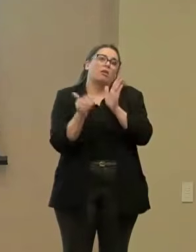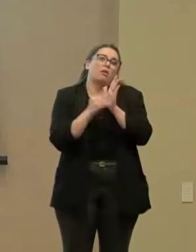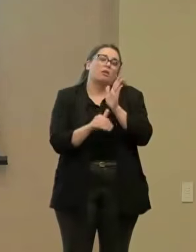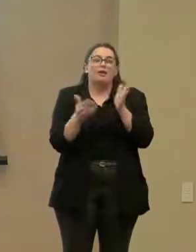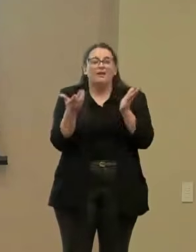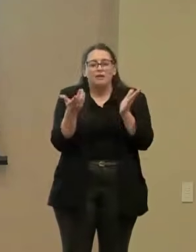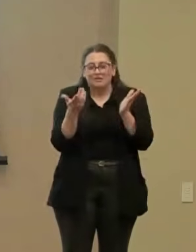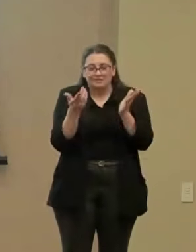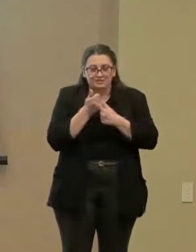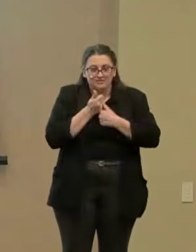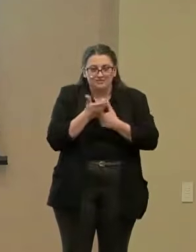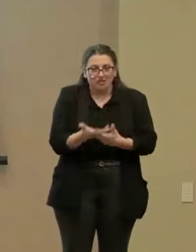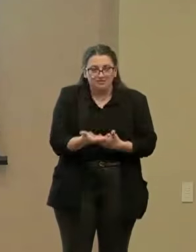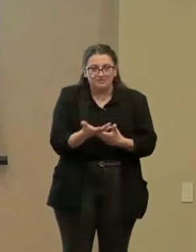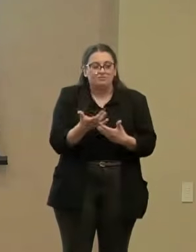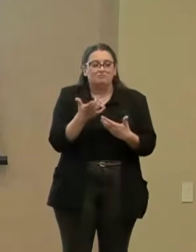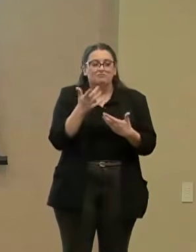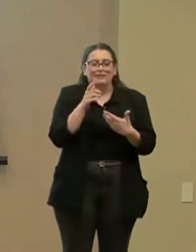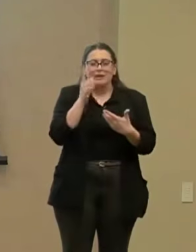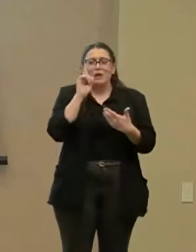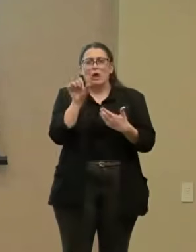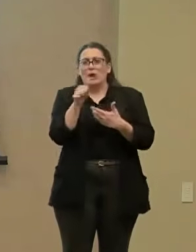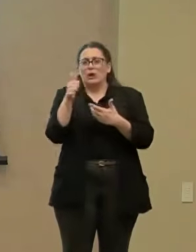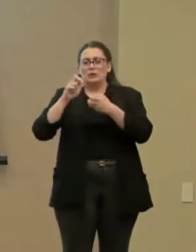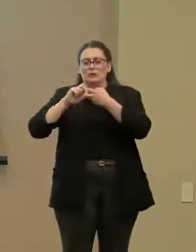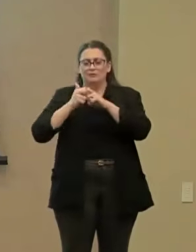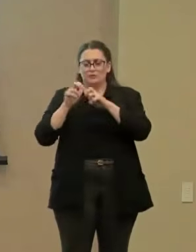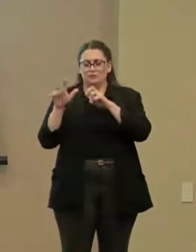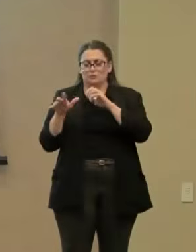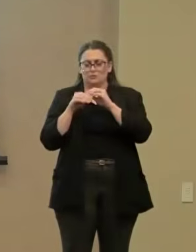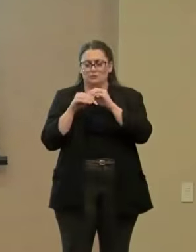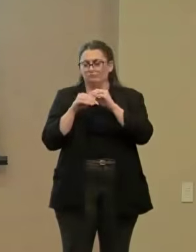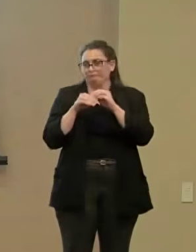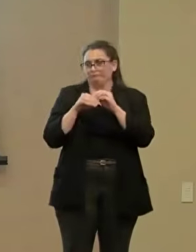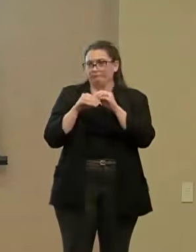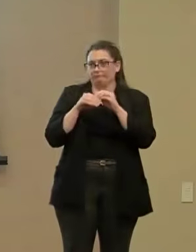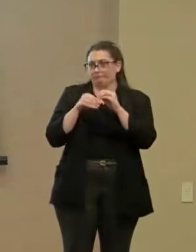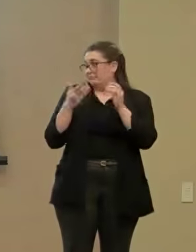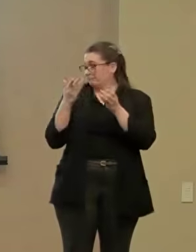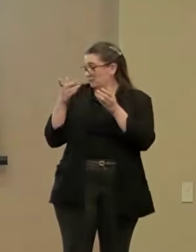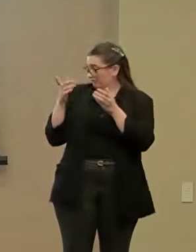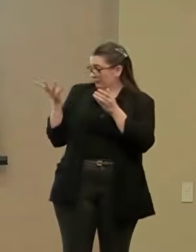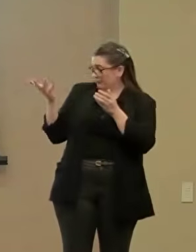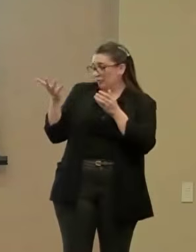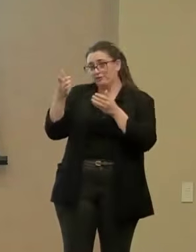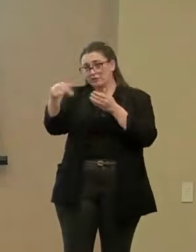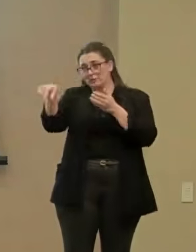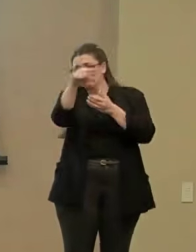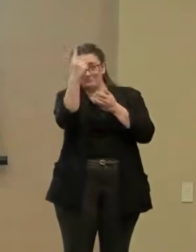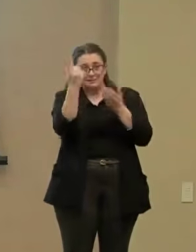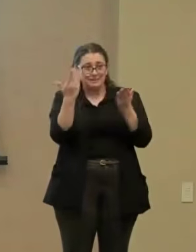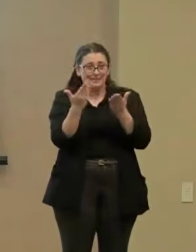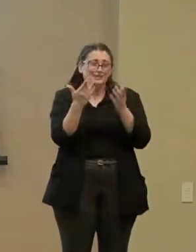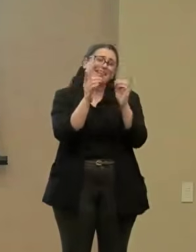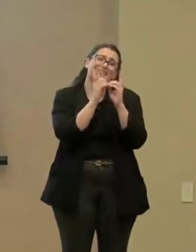it's exhausting to say that. And then I think the other piece, again, I don't know if it's you folks or folks in the audience, but I think like